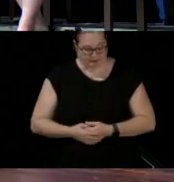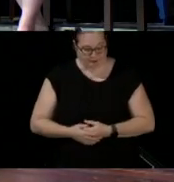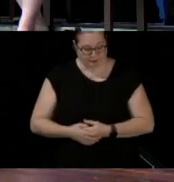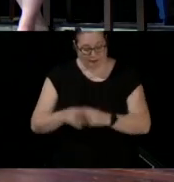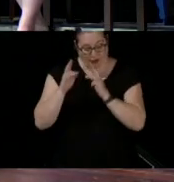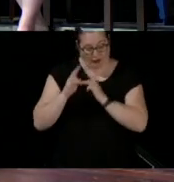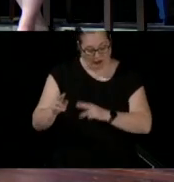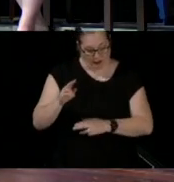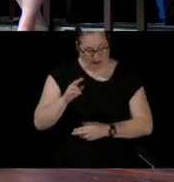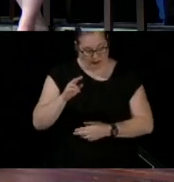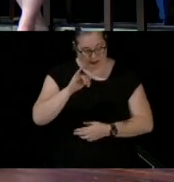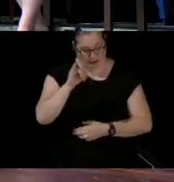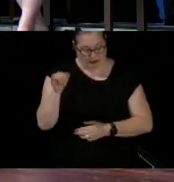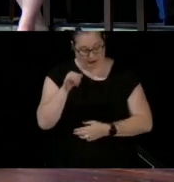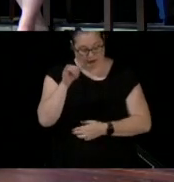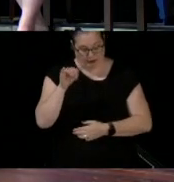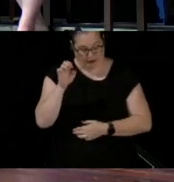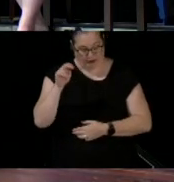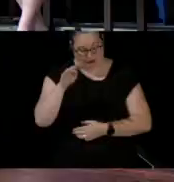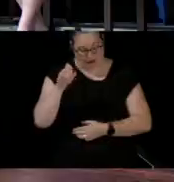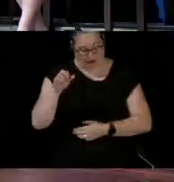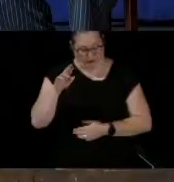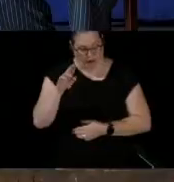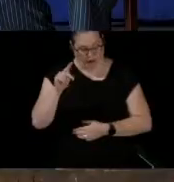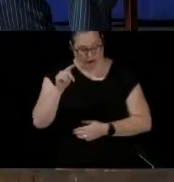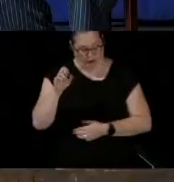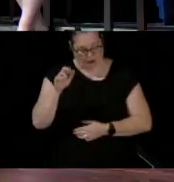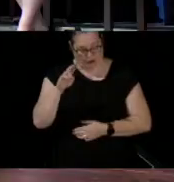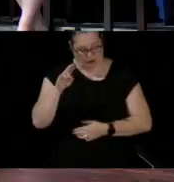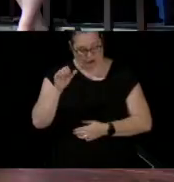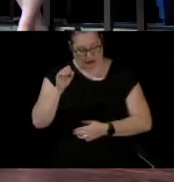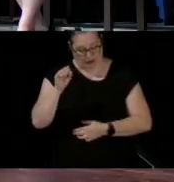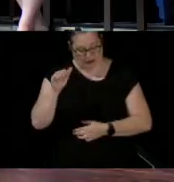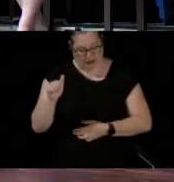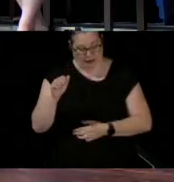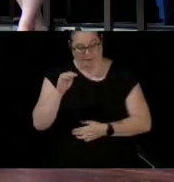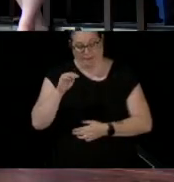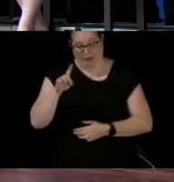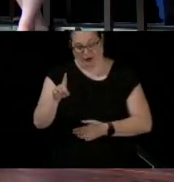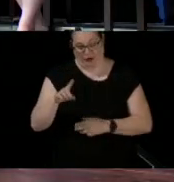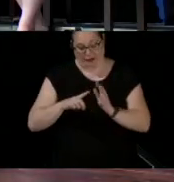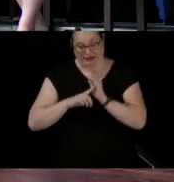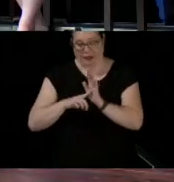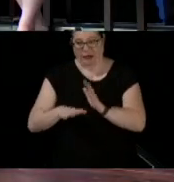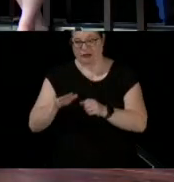The Honorable Jennifer Teresa, Maryland State Delegate, District 13.